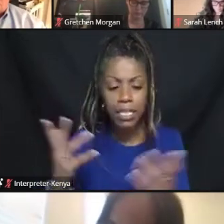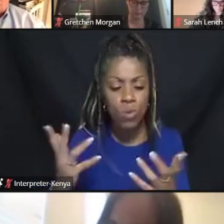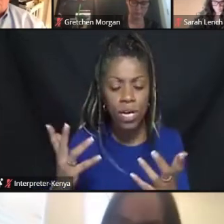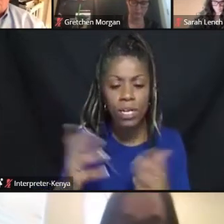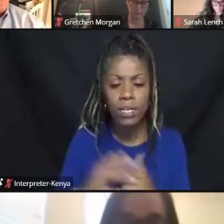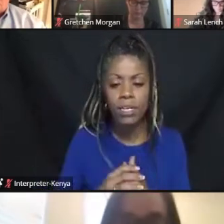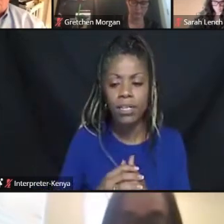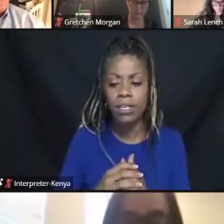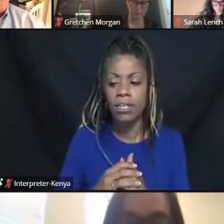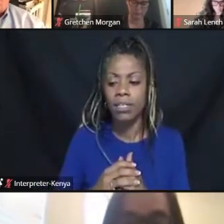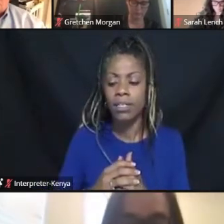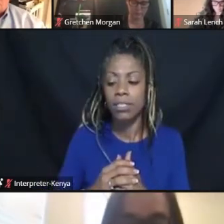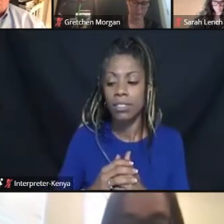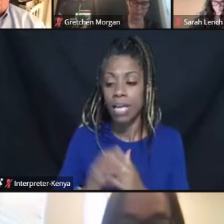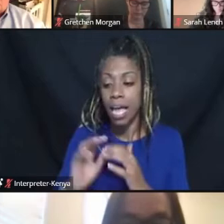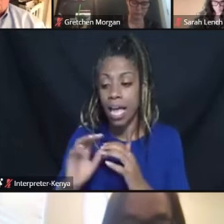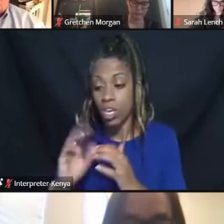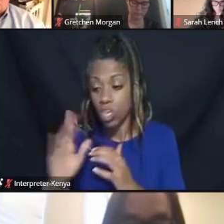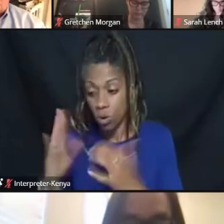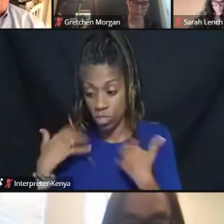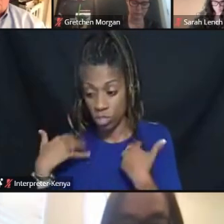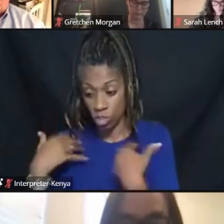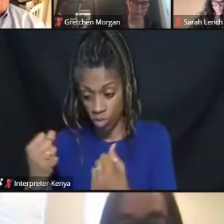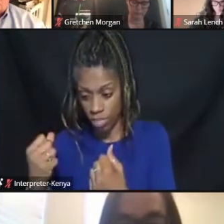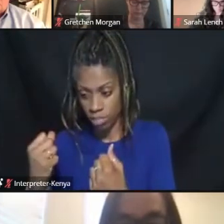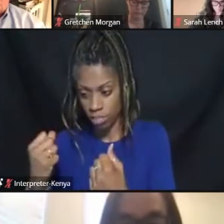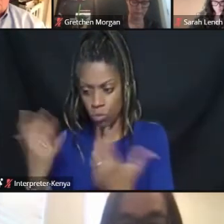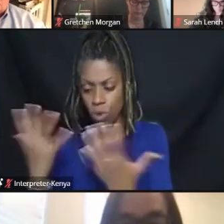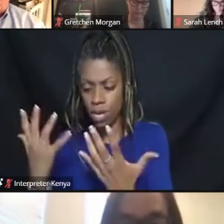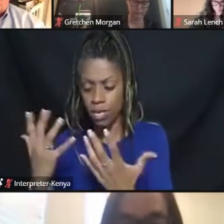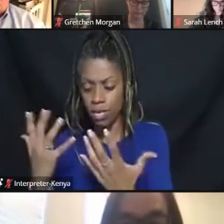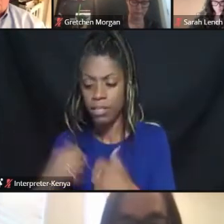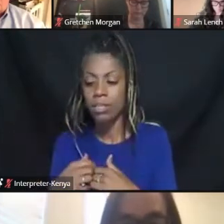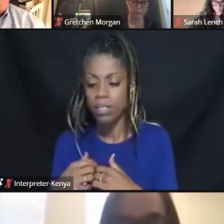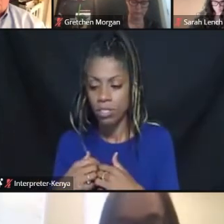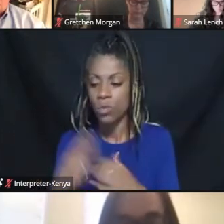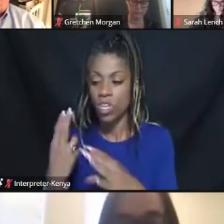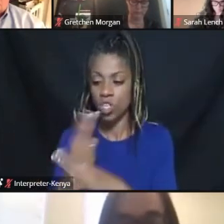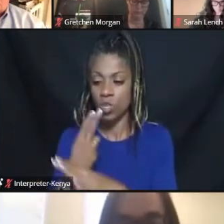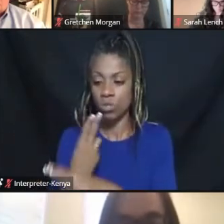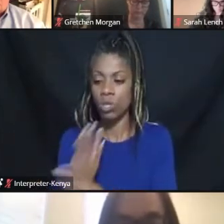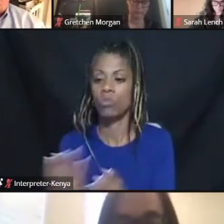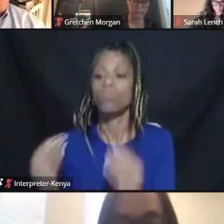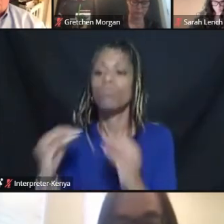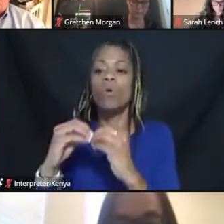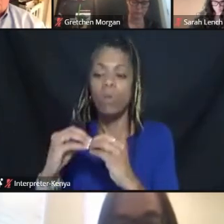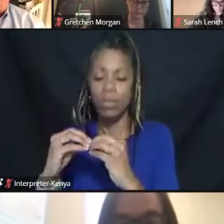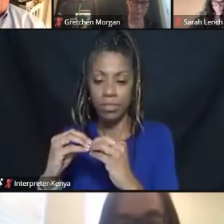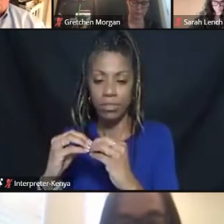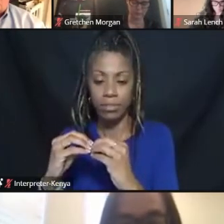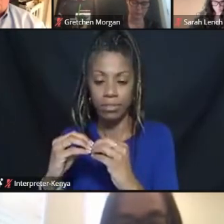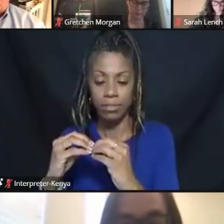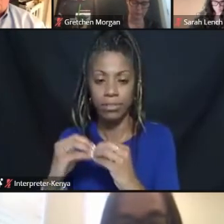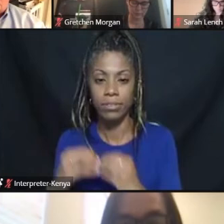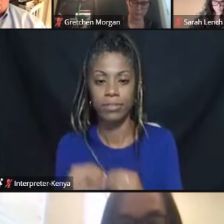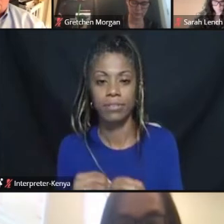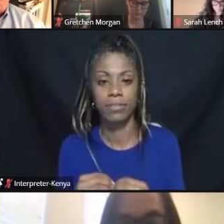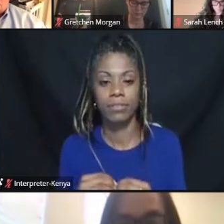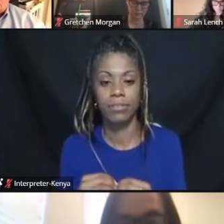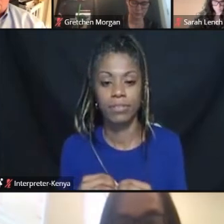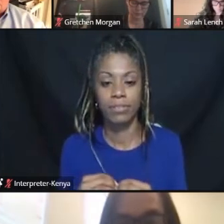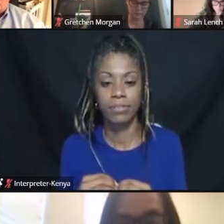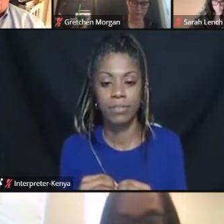their strengths and how to utilize those to gain leverage. We constantly were